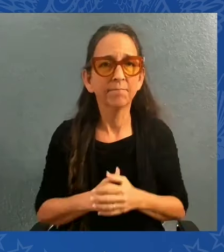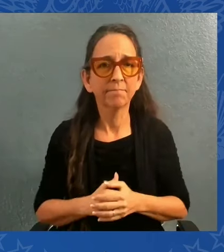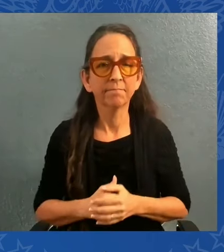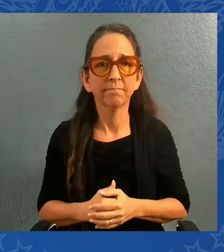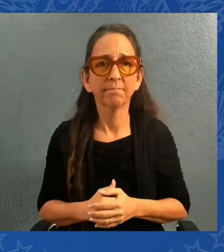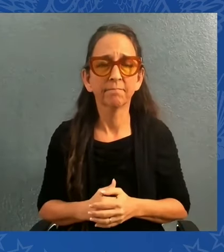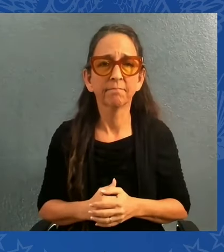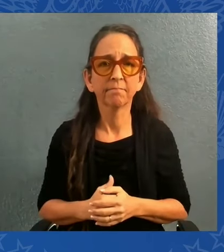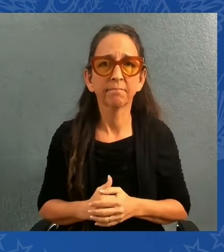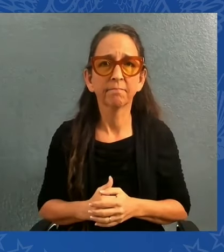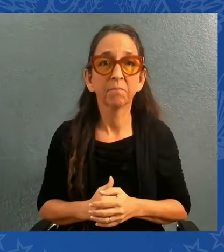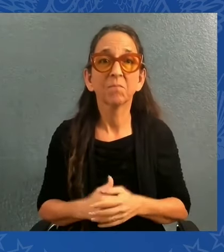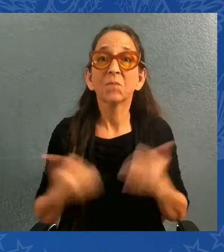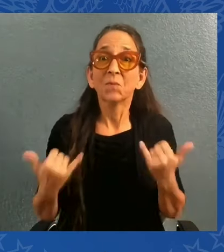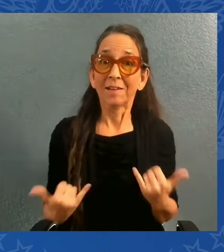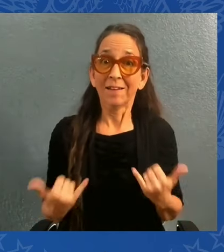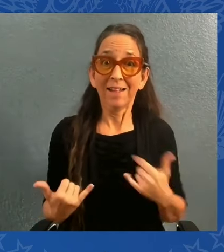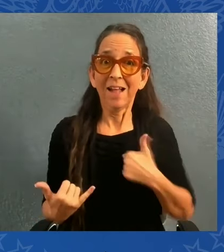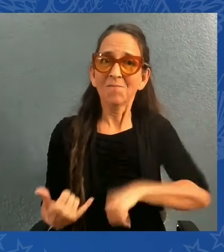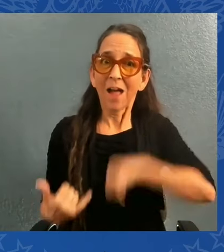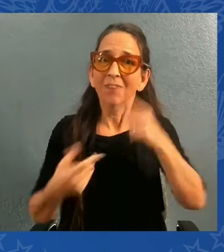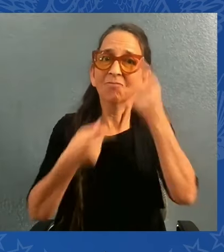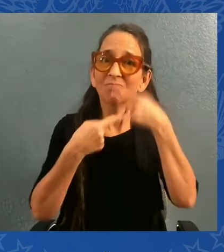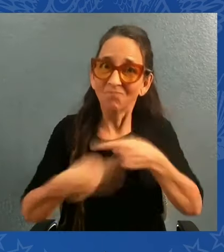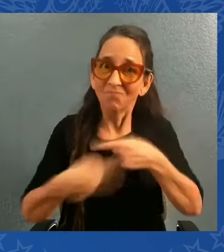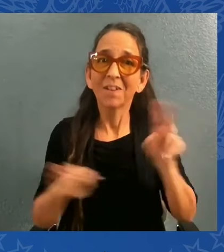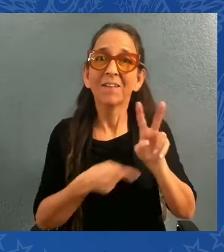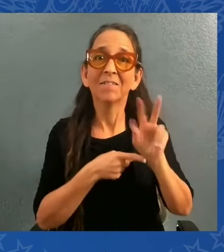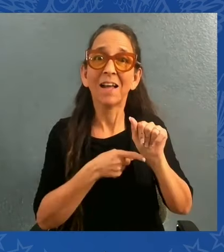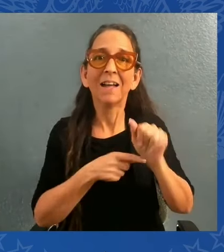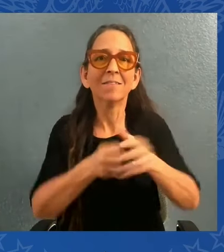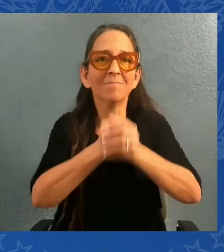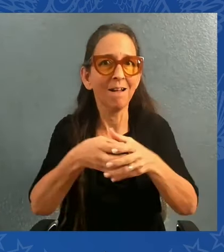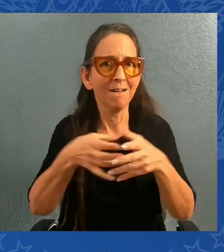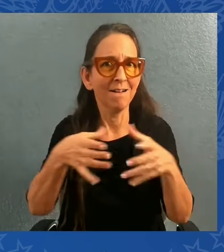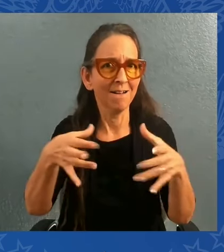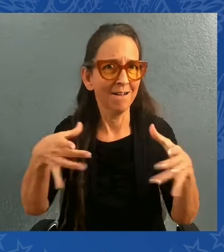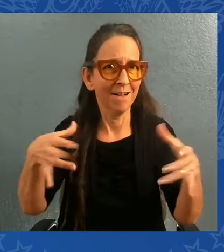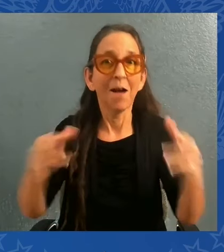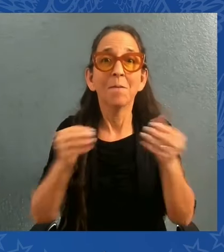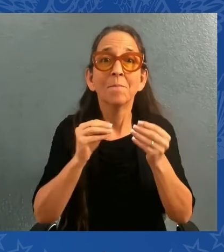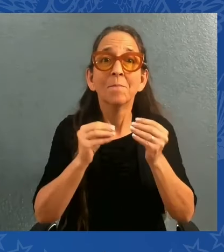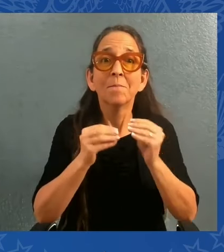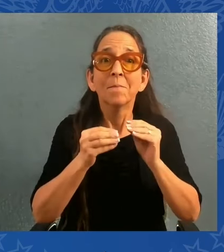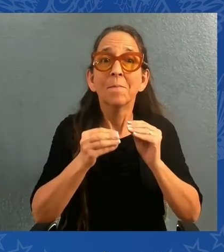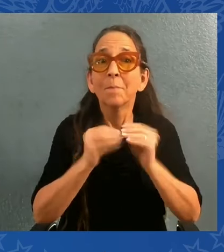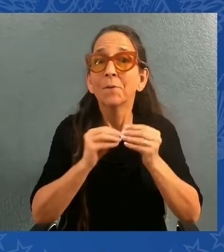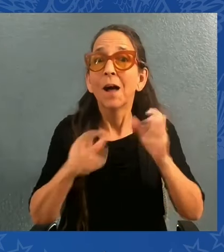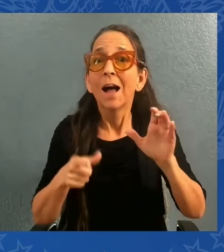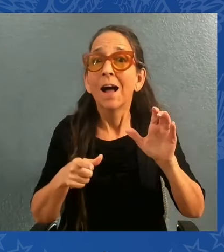Today, I'm proud to announce that the VA will expand the number of cancers covered under the PACT